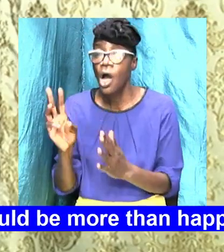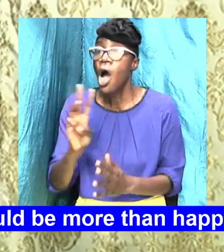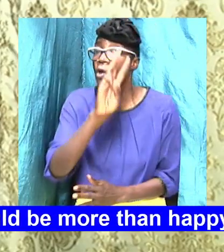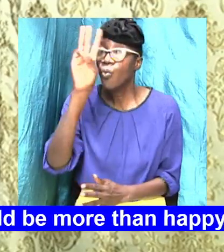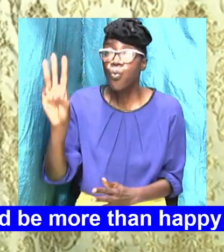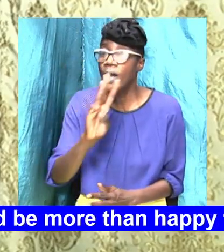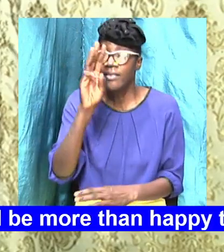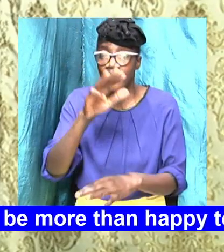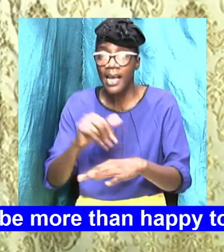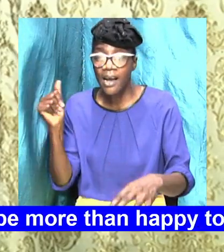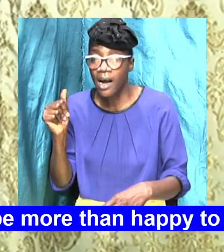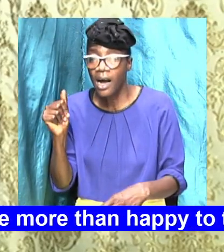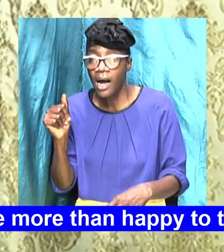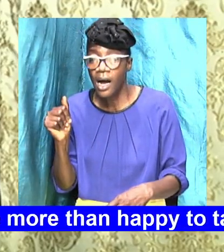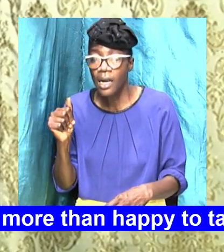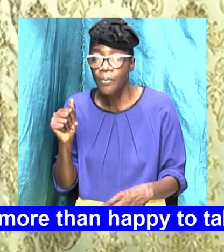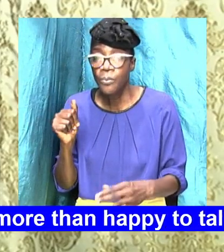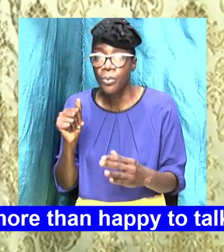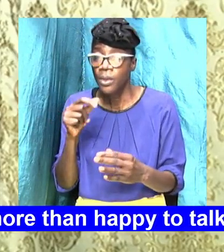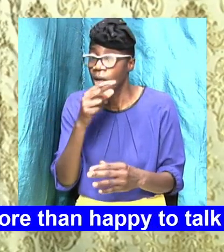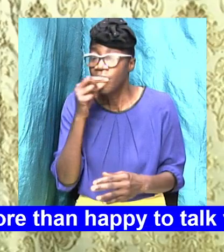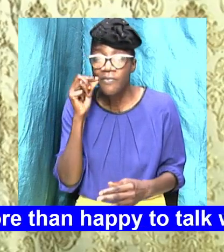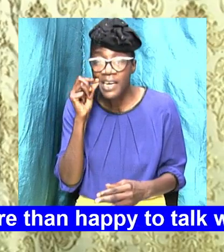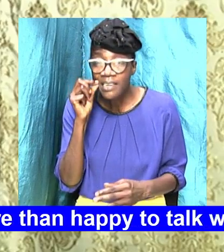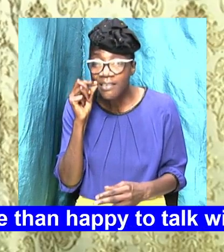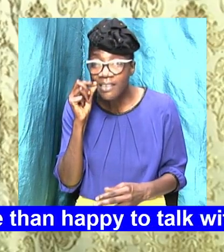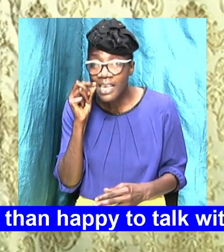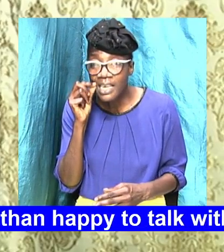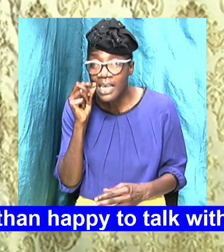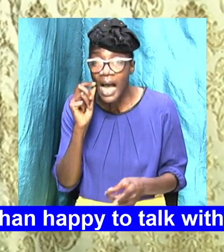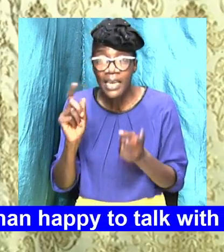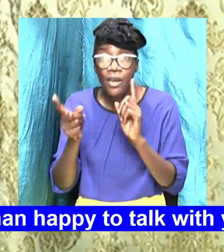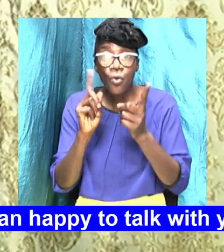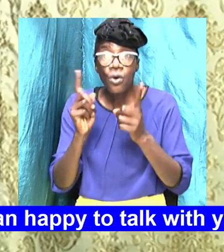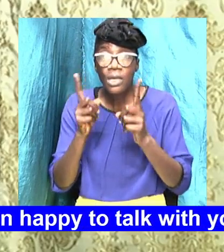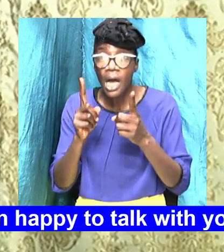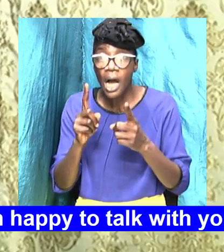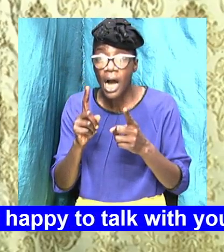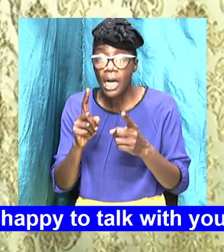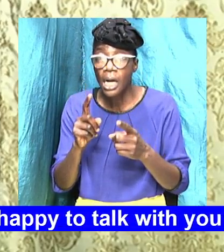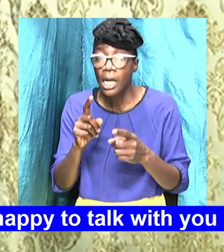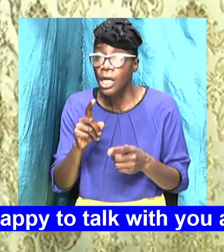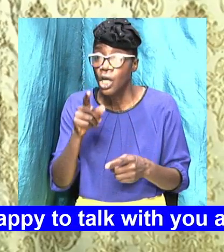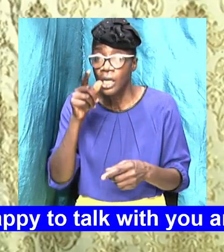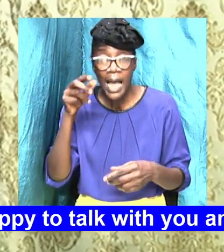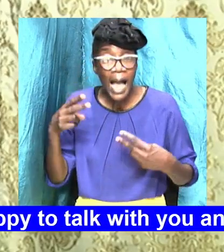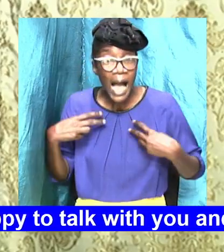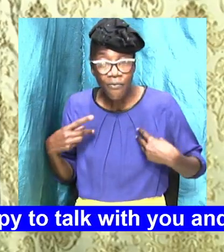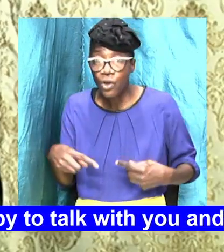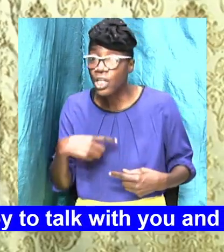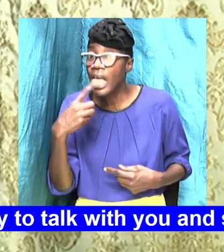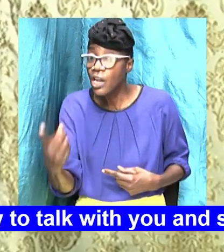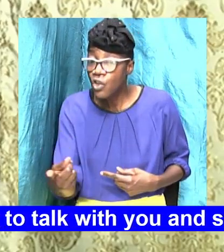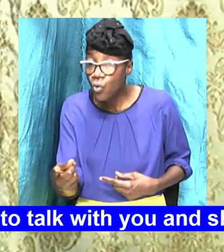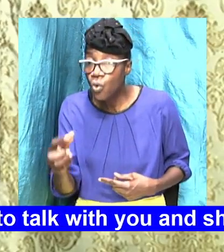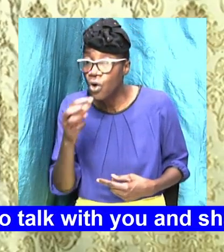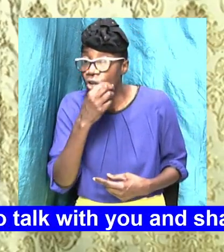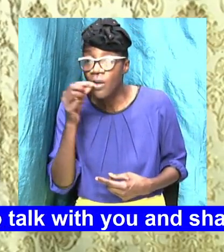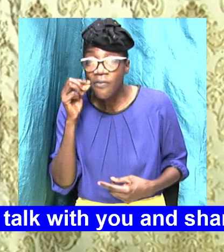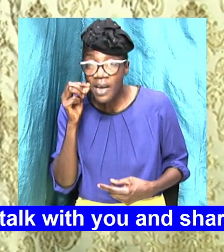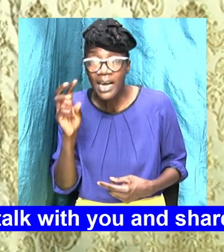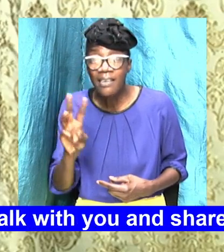they don't announce it one Sunday and say, look here, Wednesday is fasting, you don't fast. They have to tell you that, look here, fasting